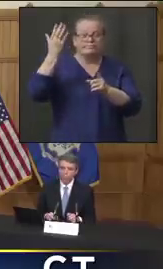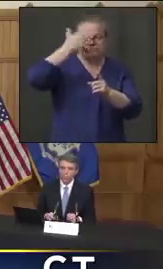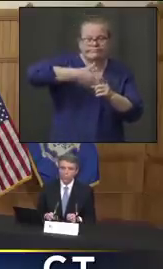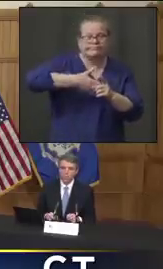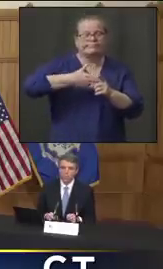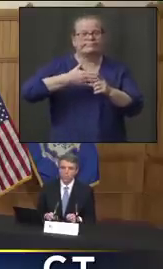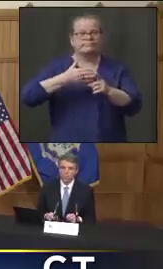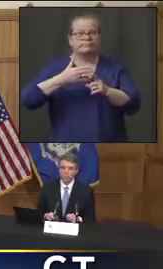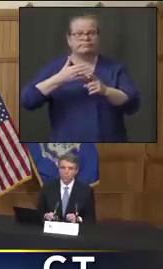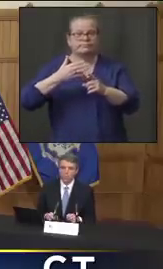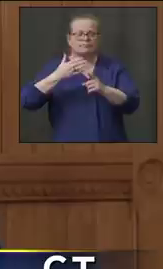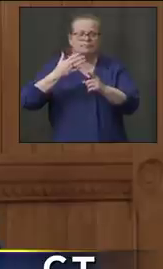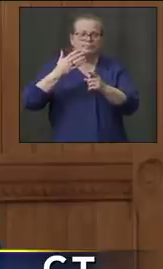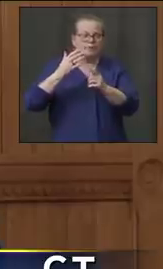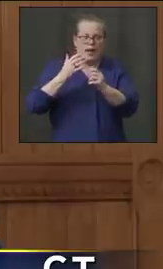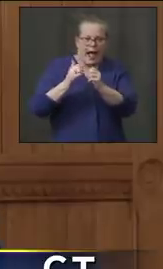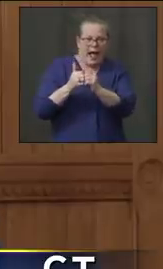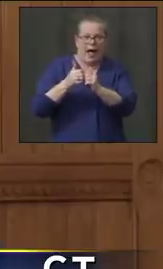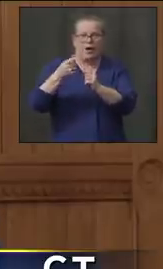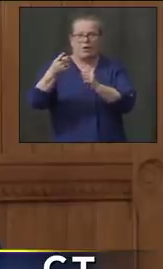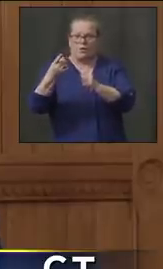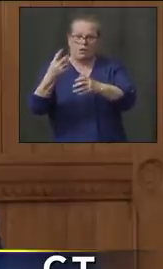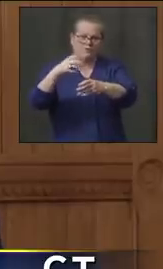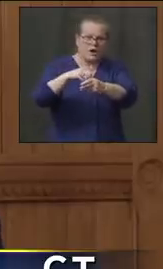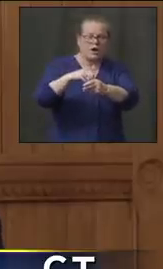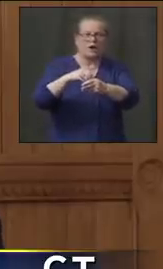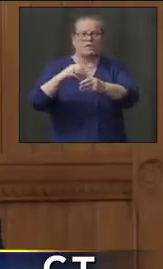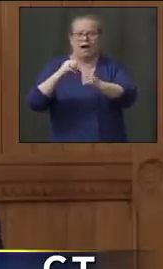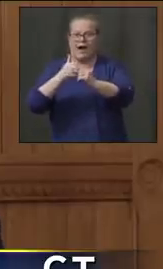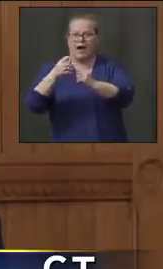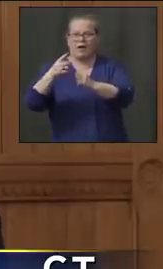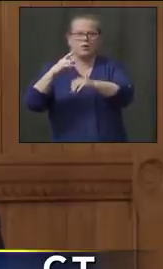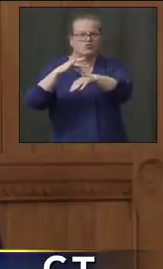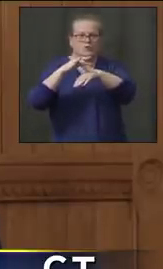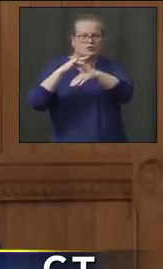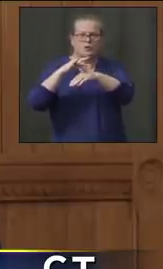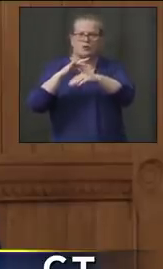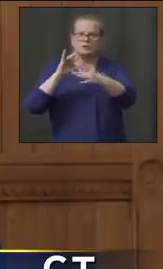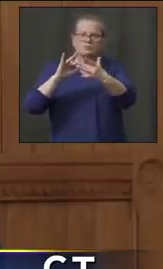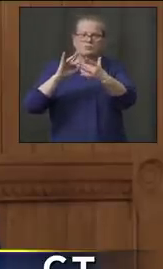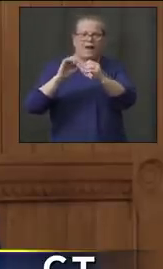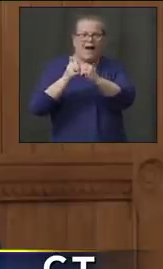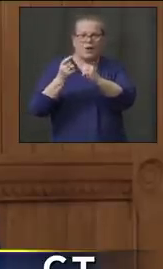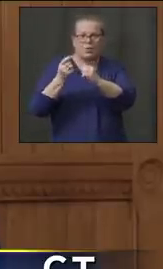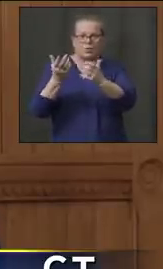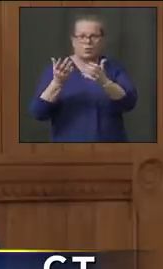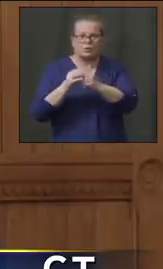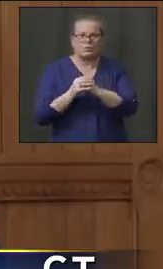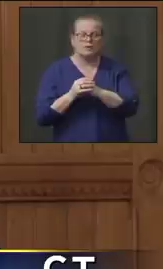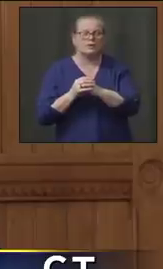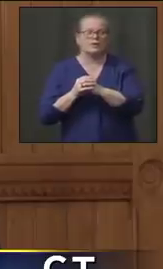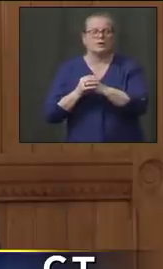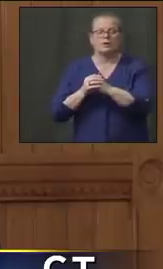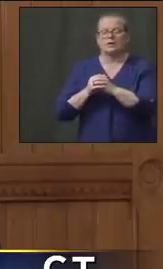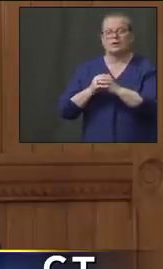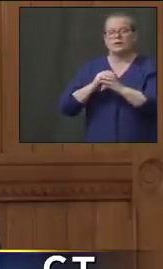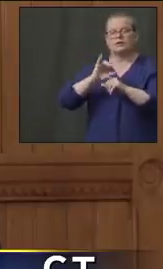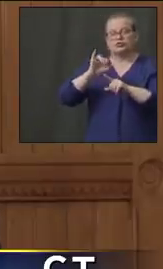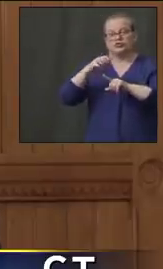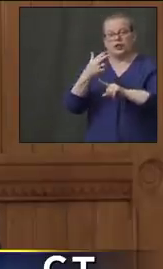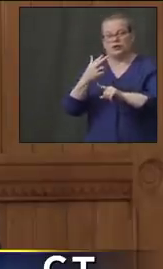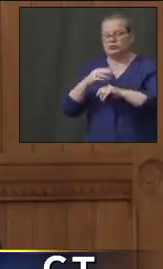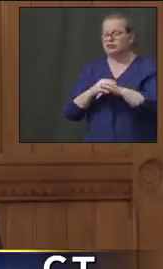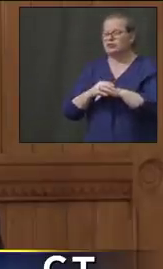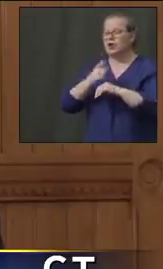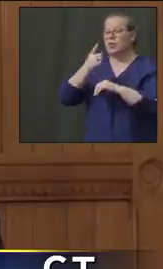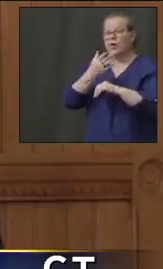One of the key things that we've done to address that concern and make sure all the information related to the state response and resources for this crisis is to